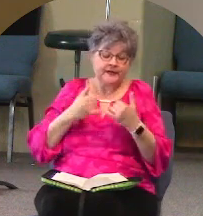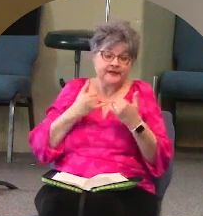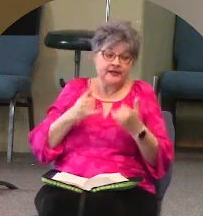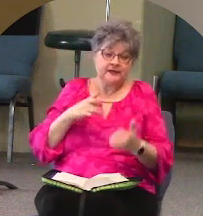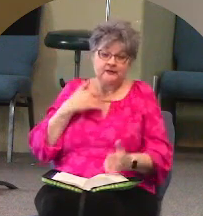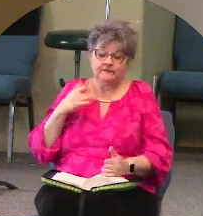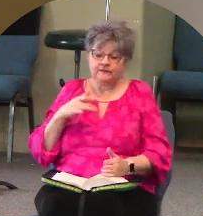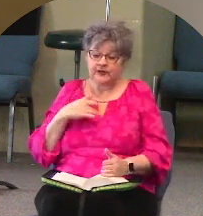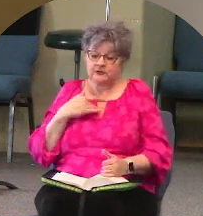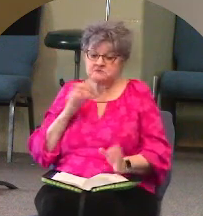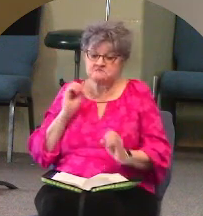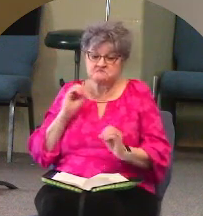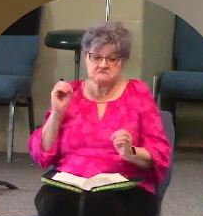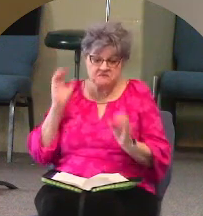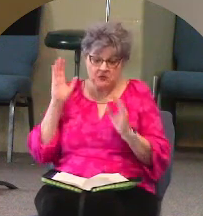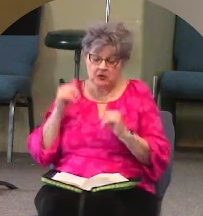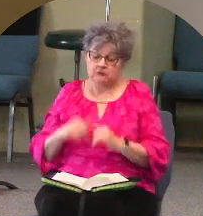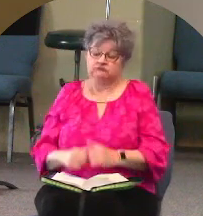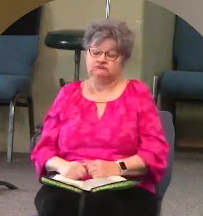feel hopeless,